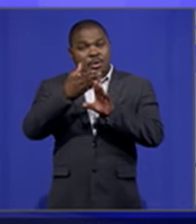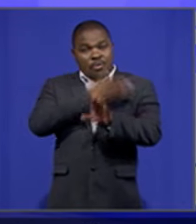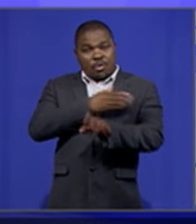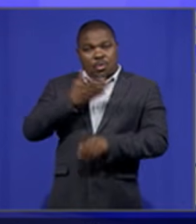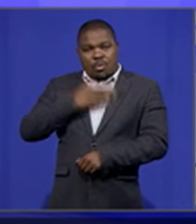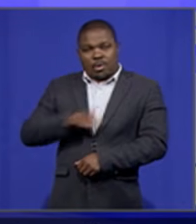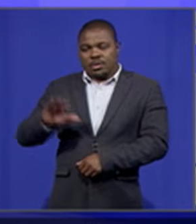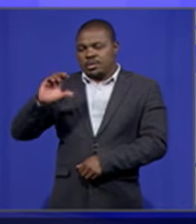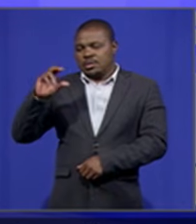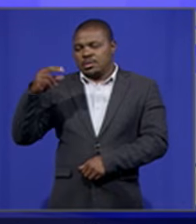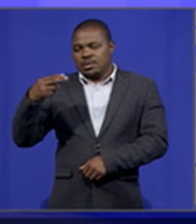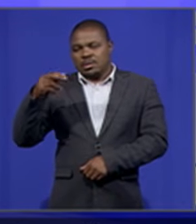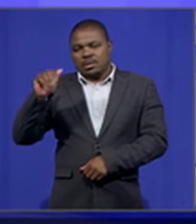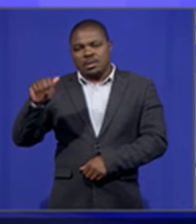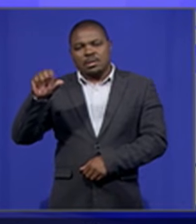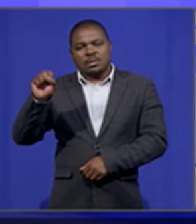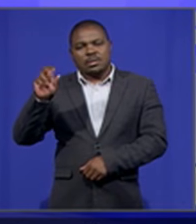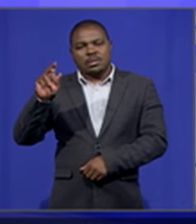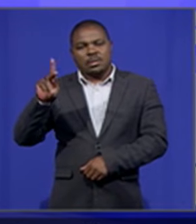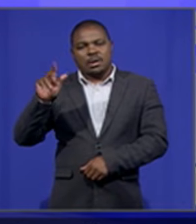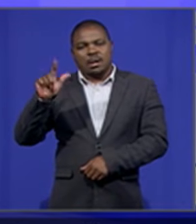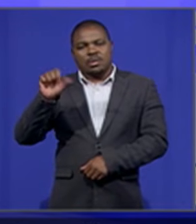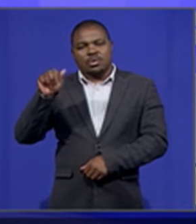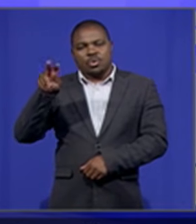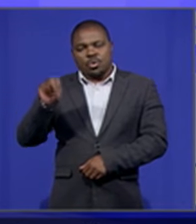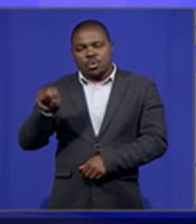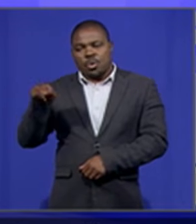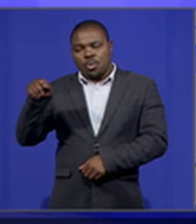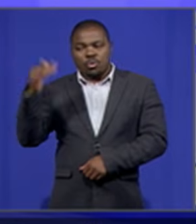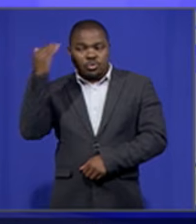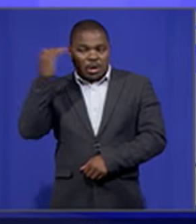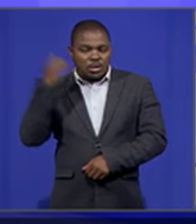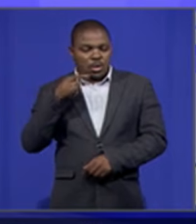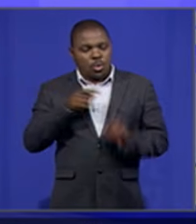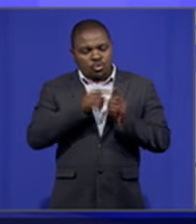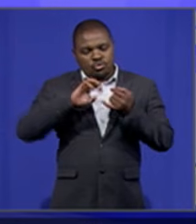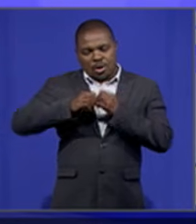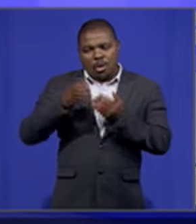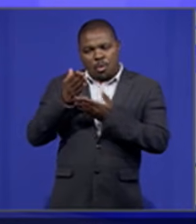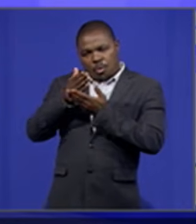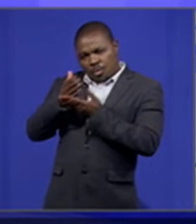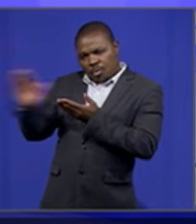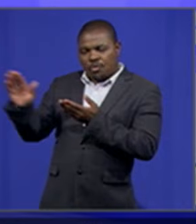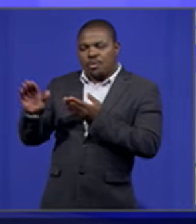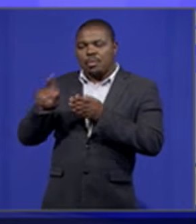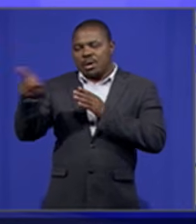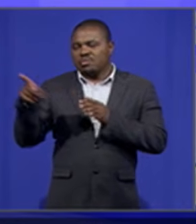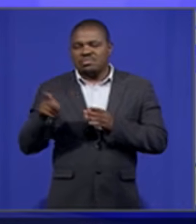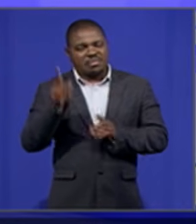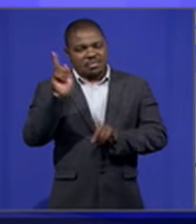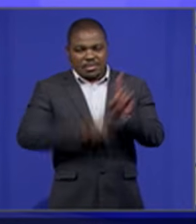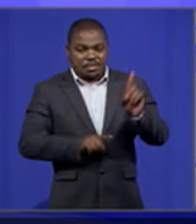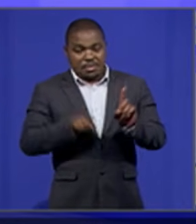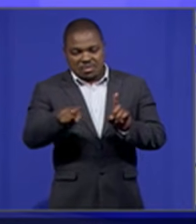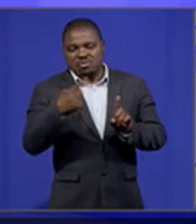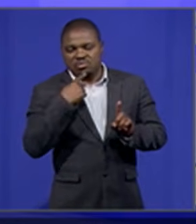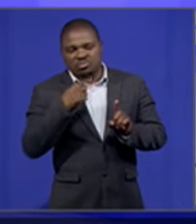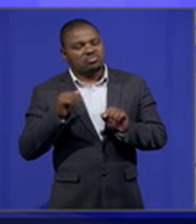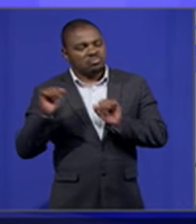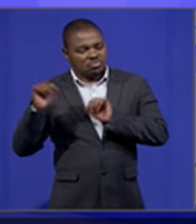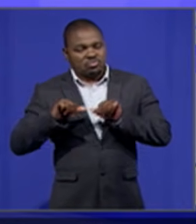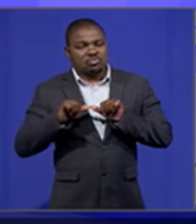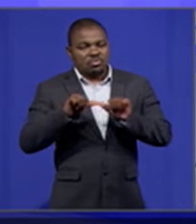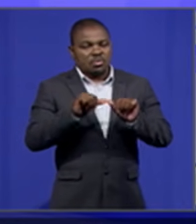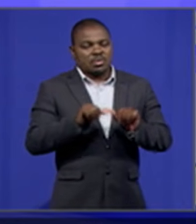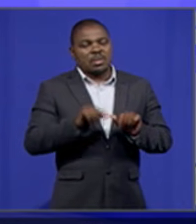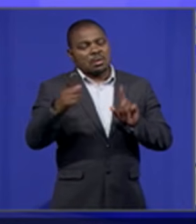Matthew Charles Carlson SC bjalo ka maetapele wa bohlatse ditherišanong tšeo ge a gadikwa ka dipotšišo Mokgotsi o ile a ikgethela